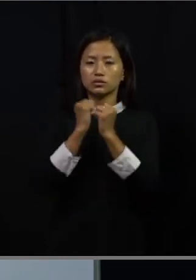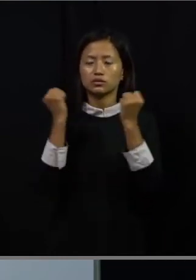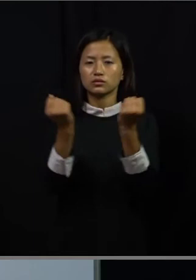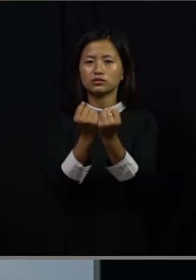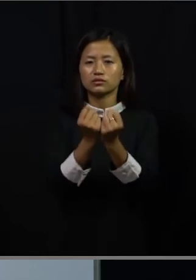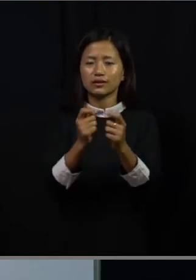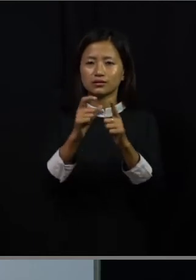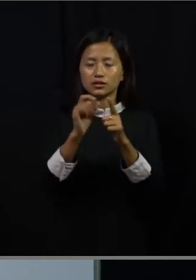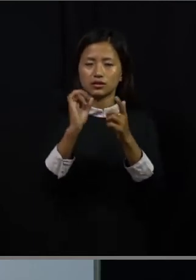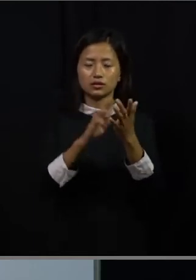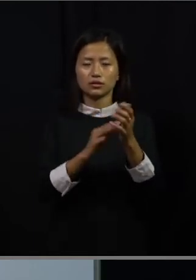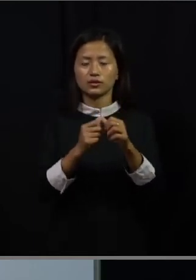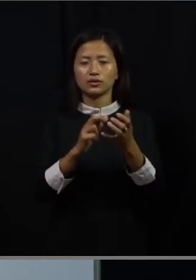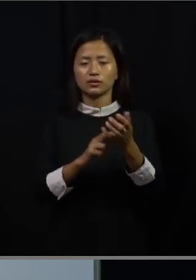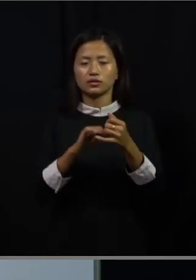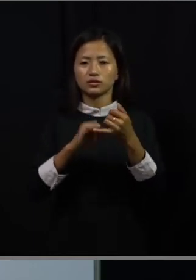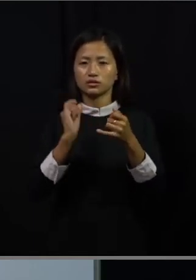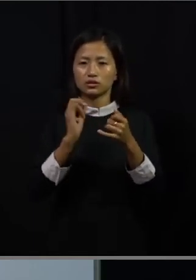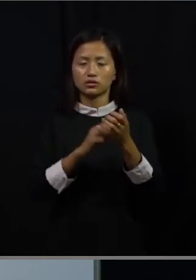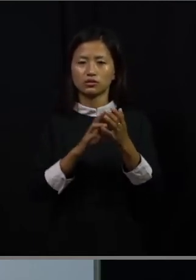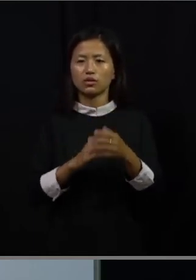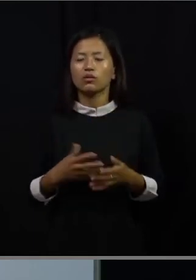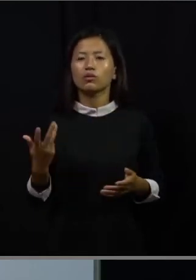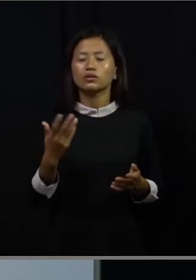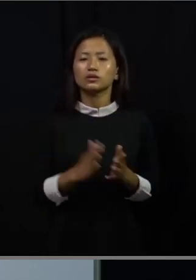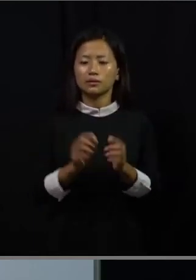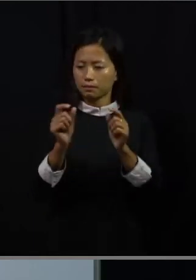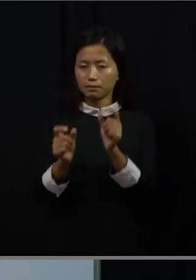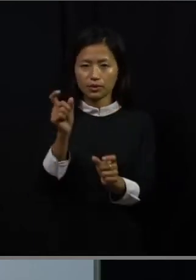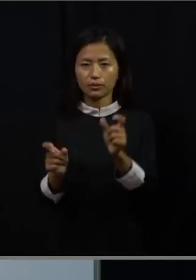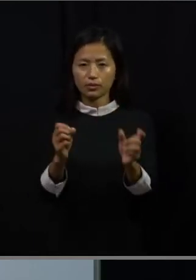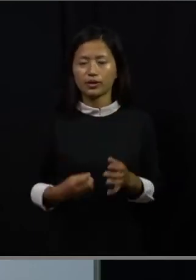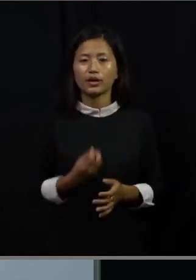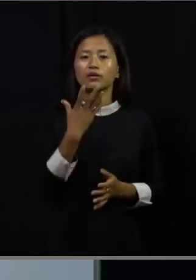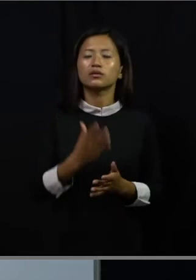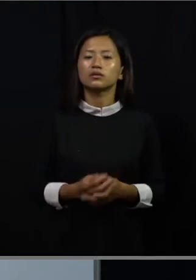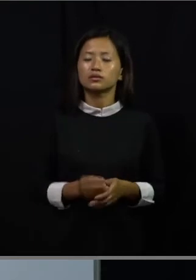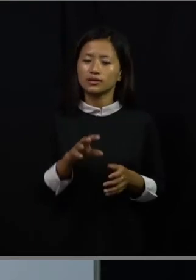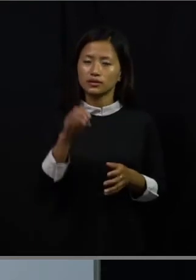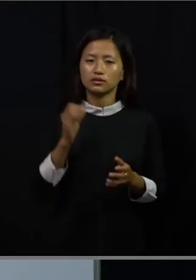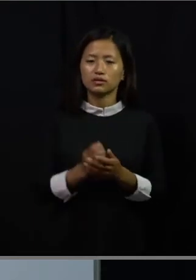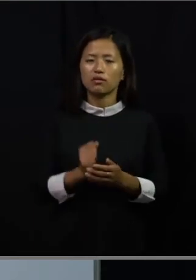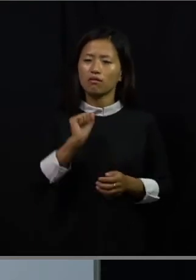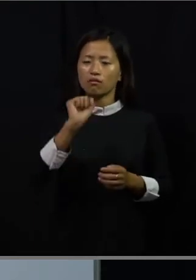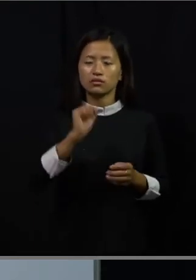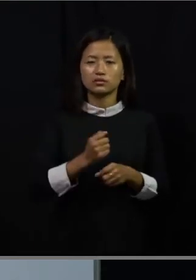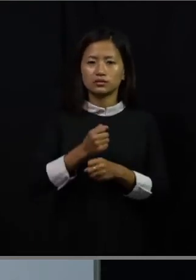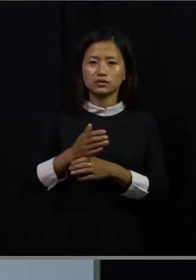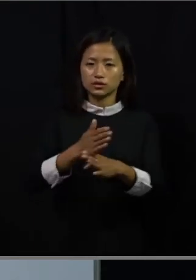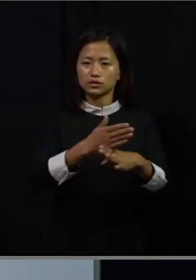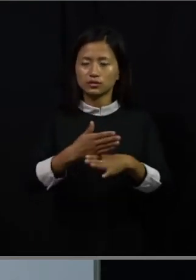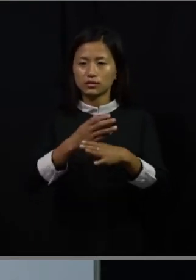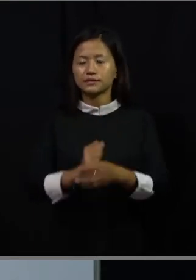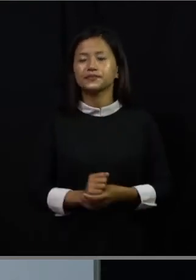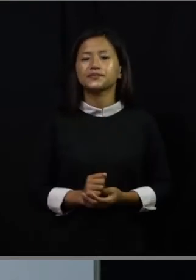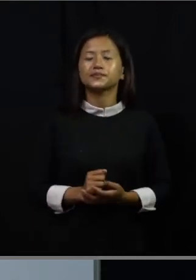dimension. Okay, whether the people are happy or not, whether all the people have got their own share or not. Okay, so that is what we